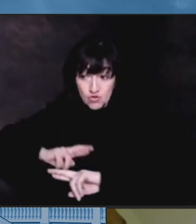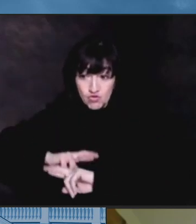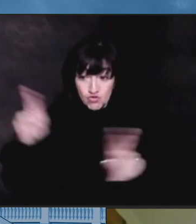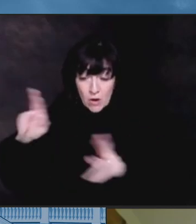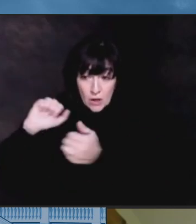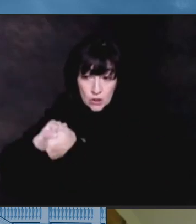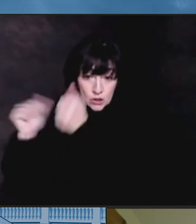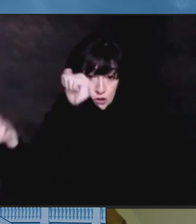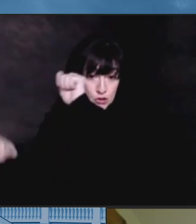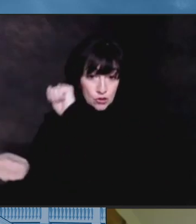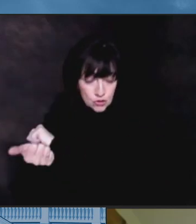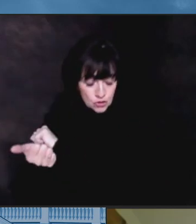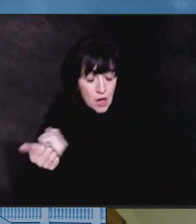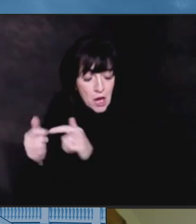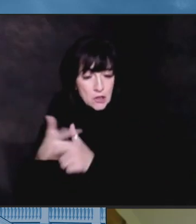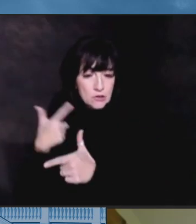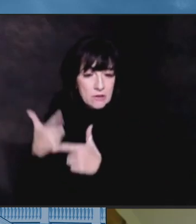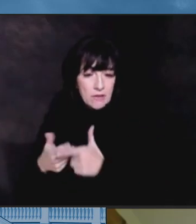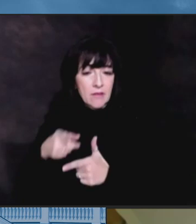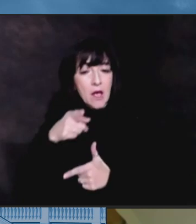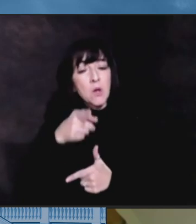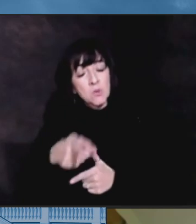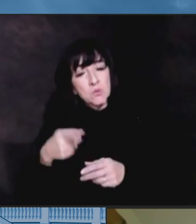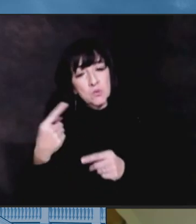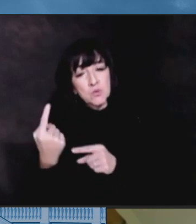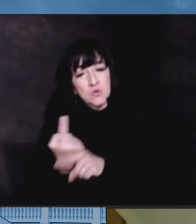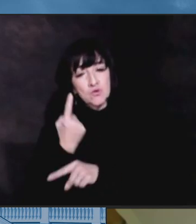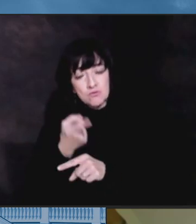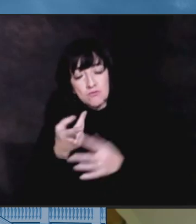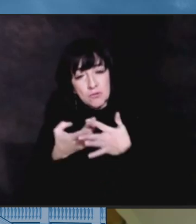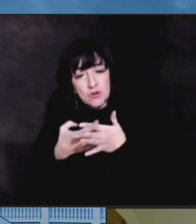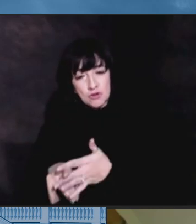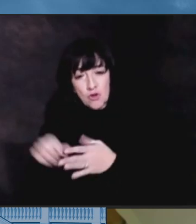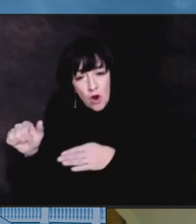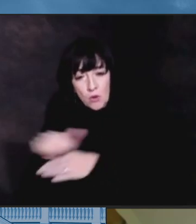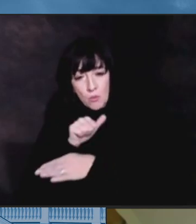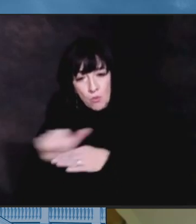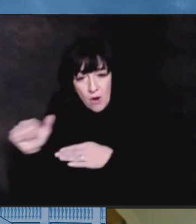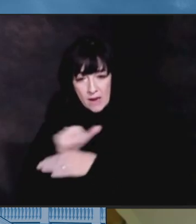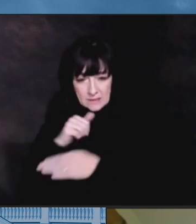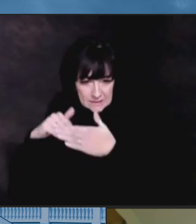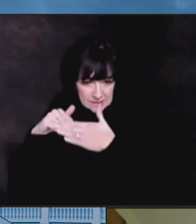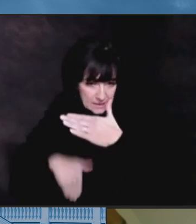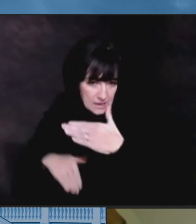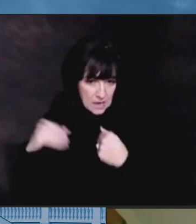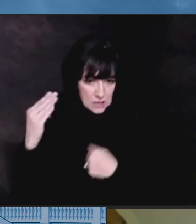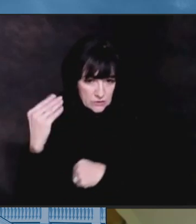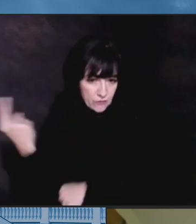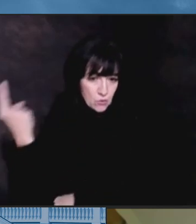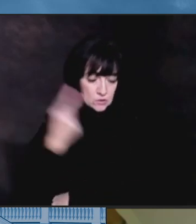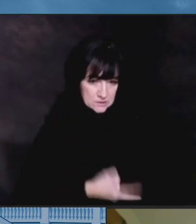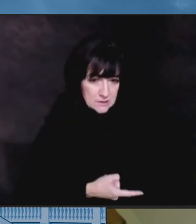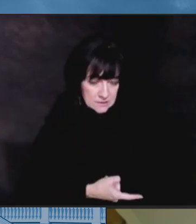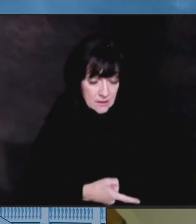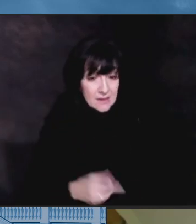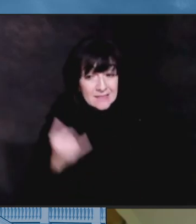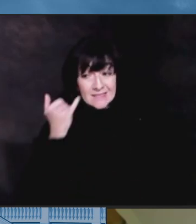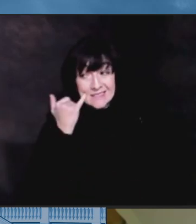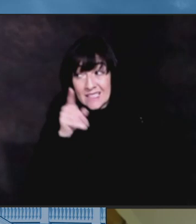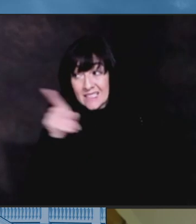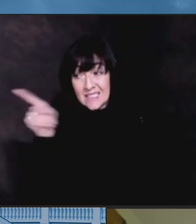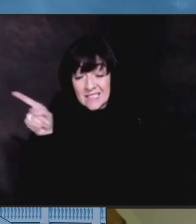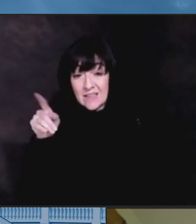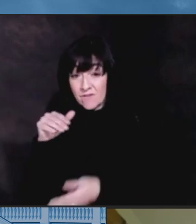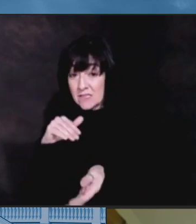healthcare site that wants to clear somebody using the new guidance, they can go ahead and clear. We do